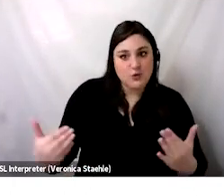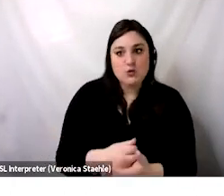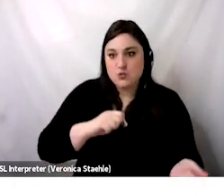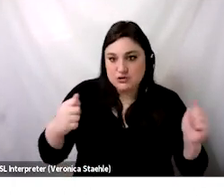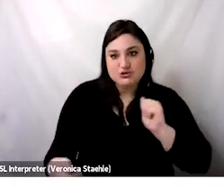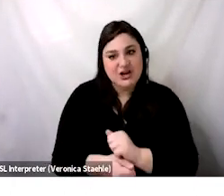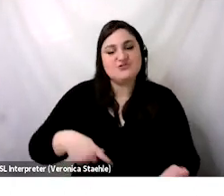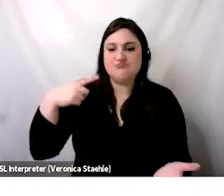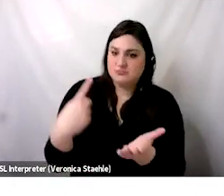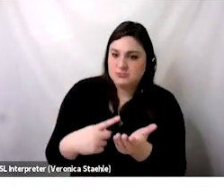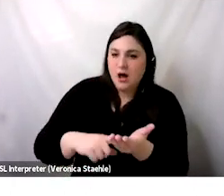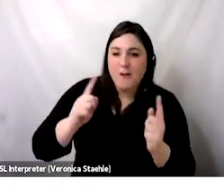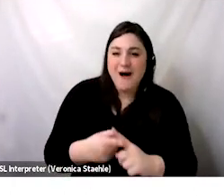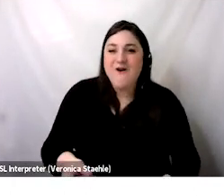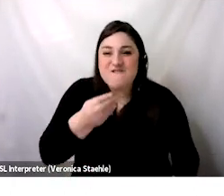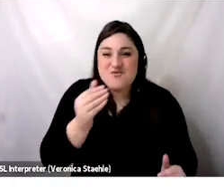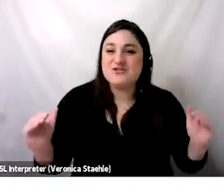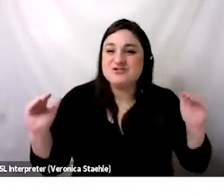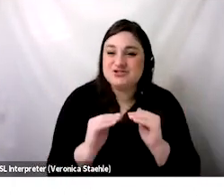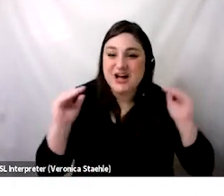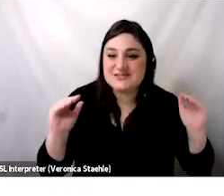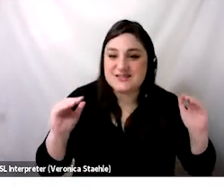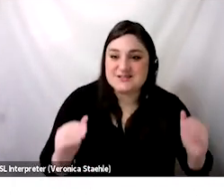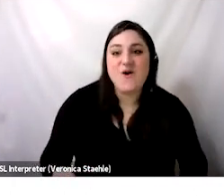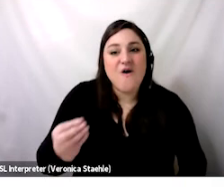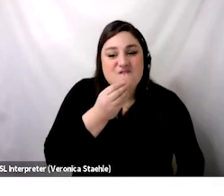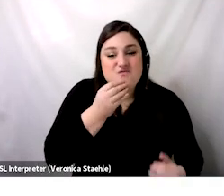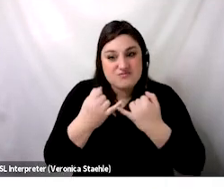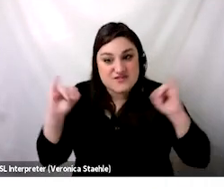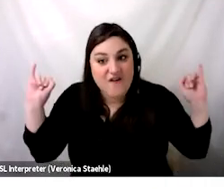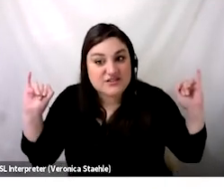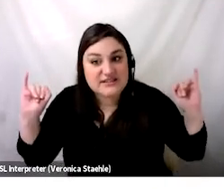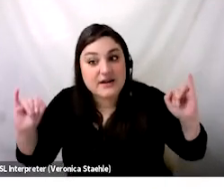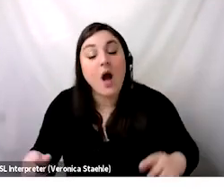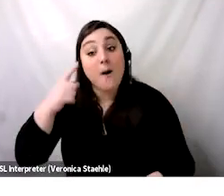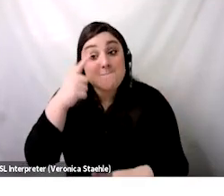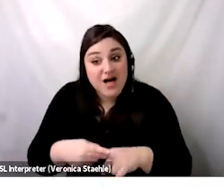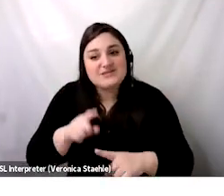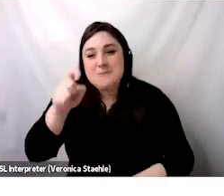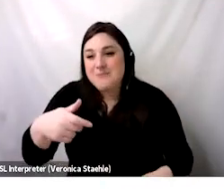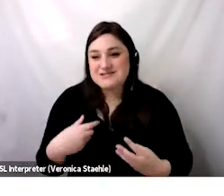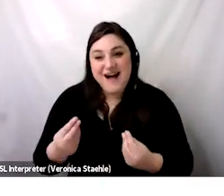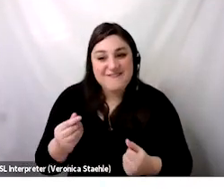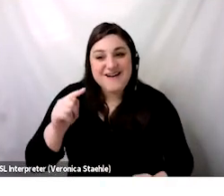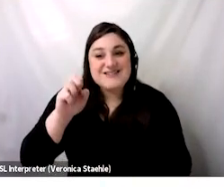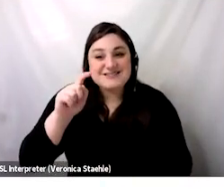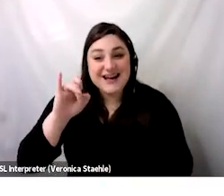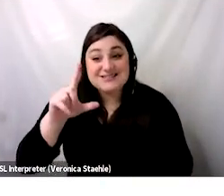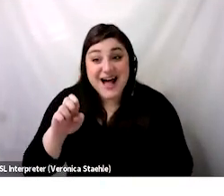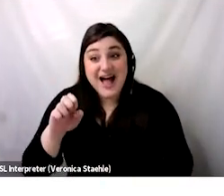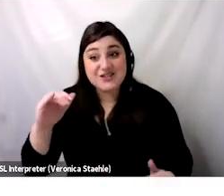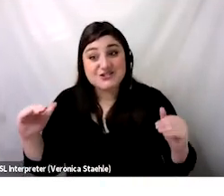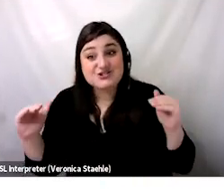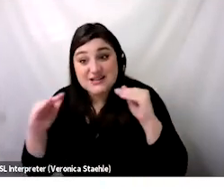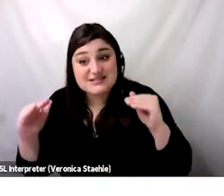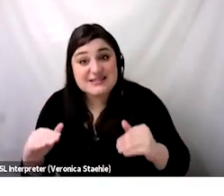sovereignty. It also needs to be textile justice and textile sovereignty, as well. And so we're